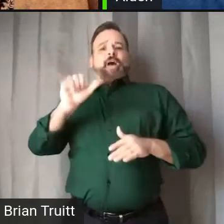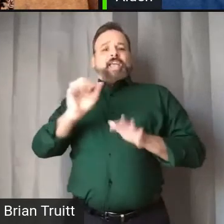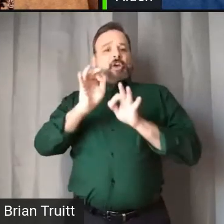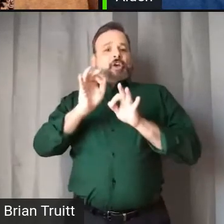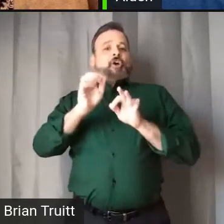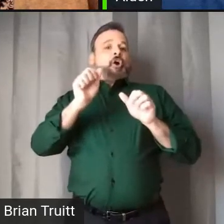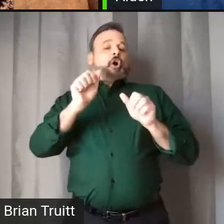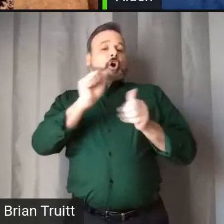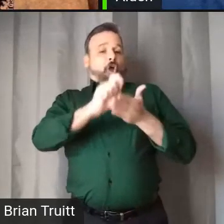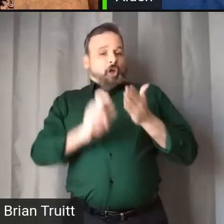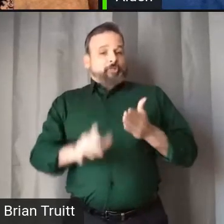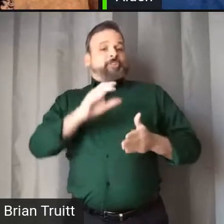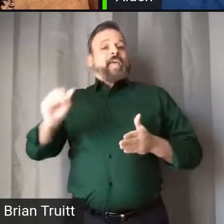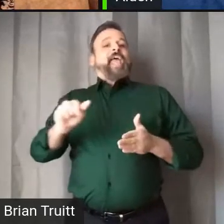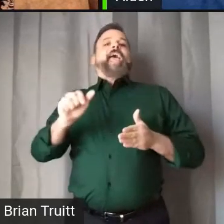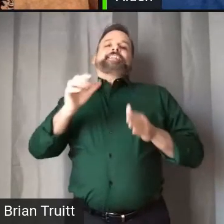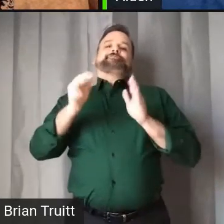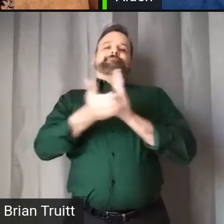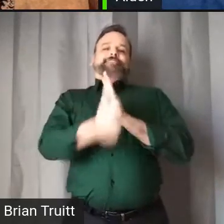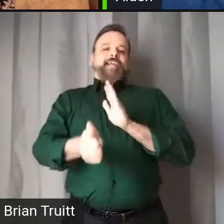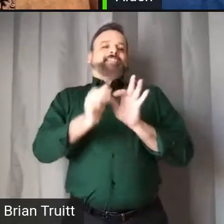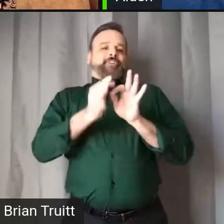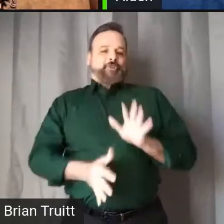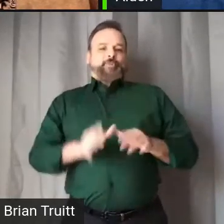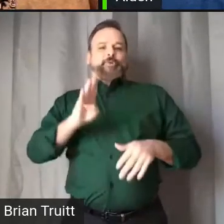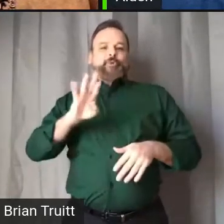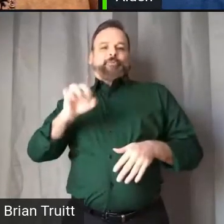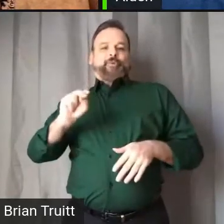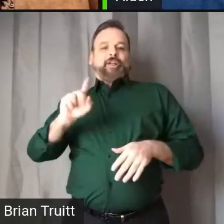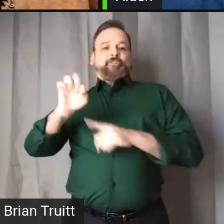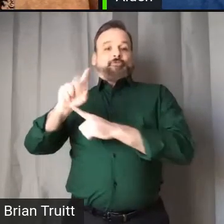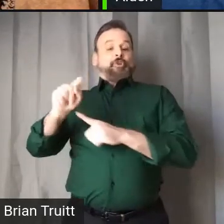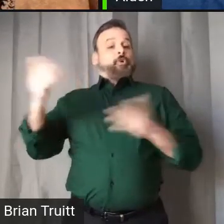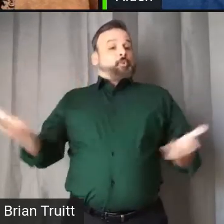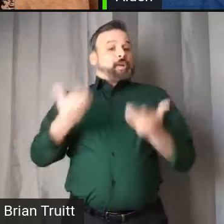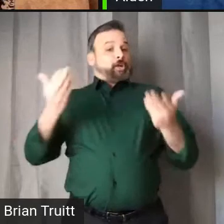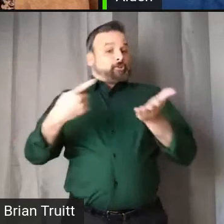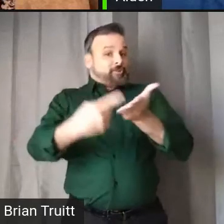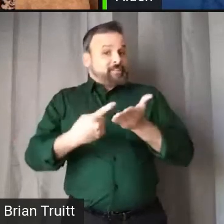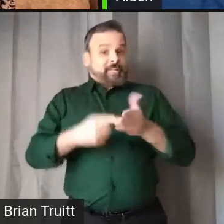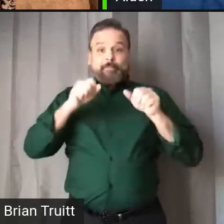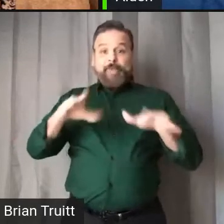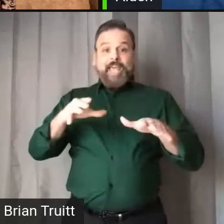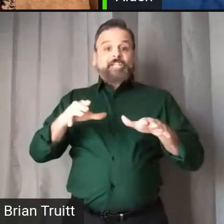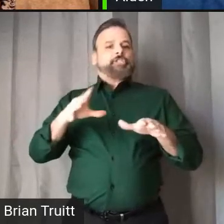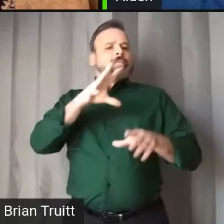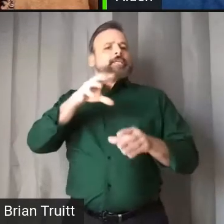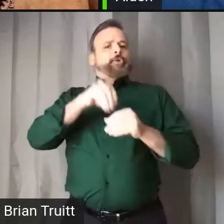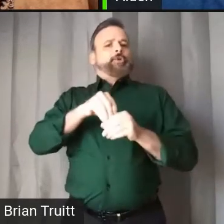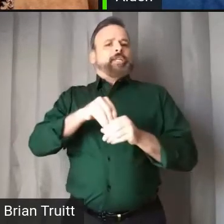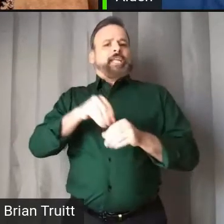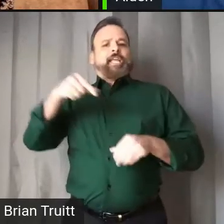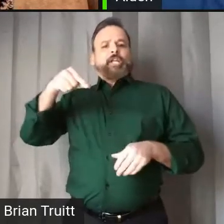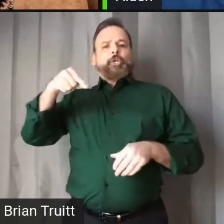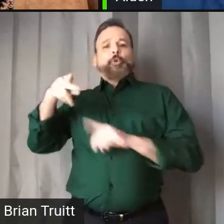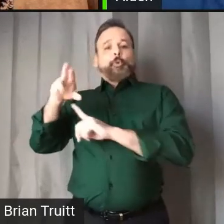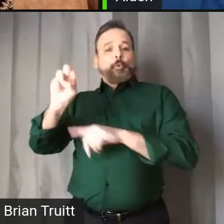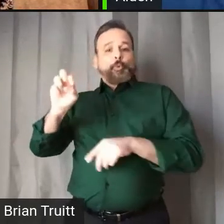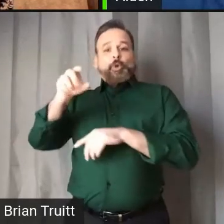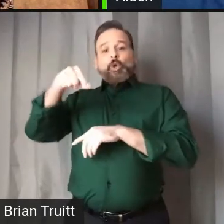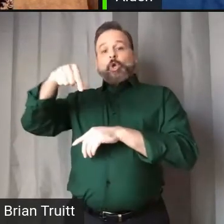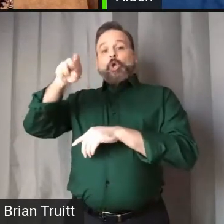Truitt. We're here to talk to you about magic and queer YA. We're gonna talk for about 30, 35 minutes before we turn it over